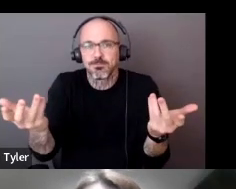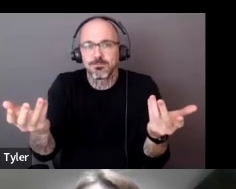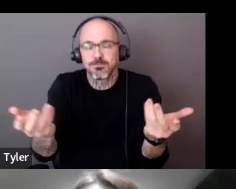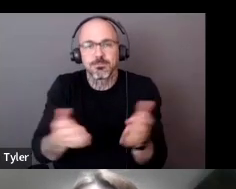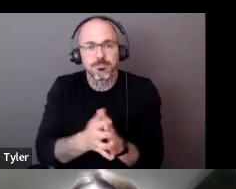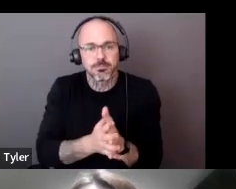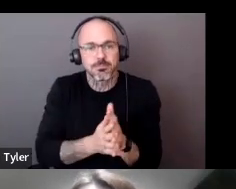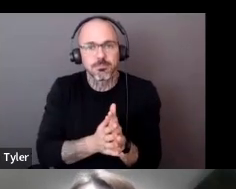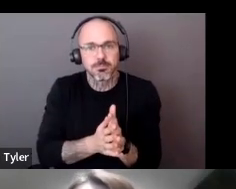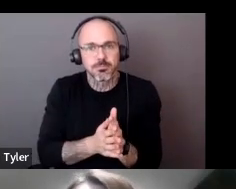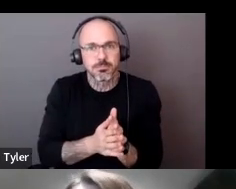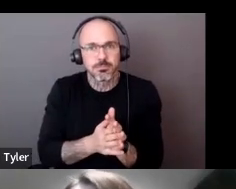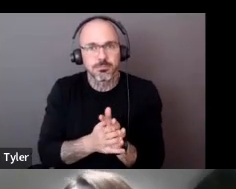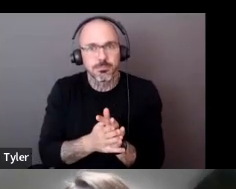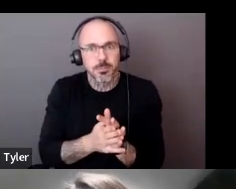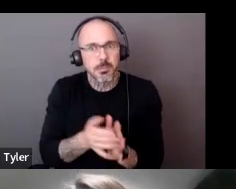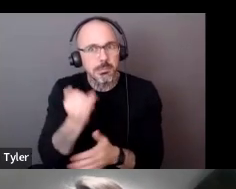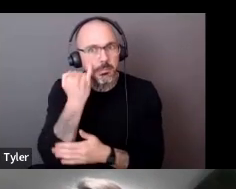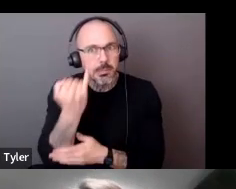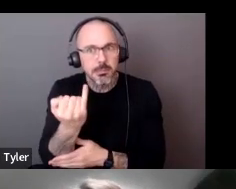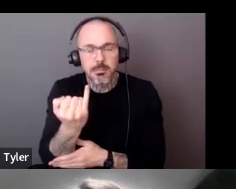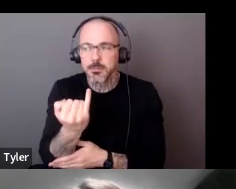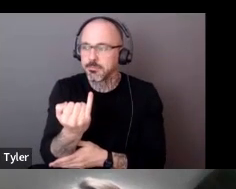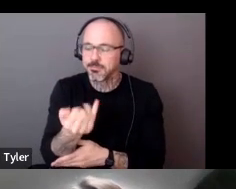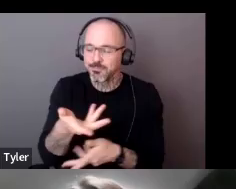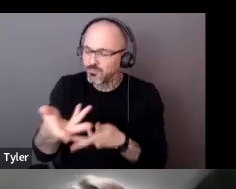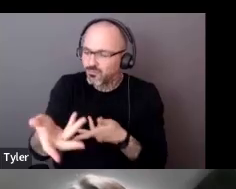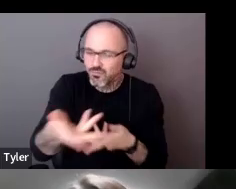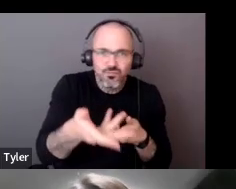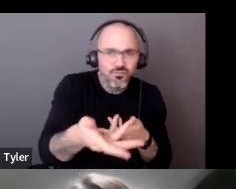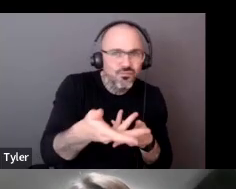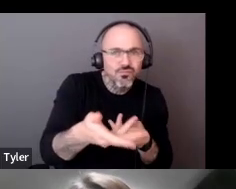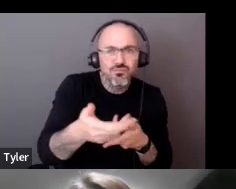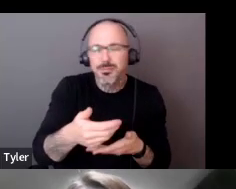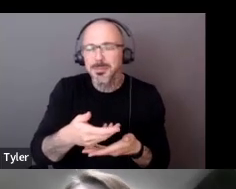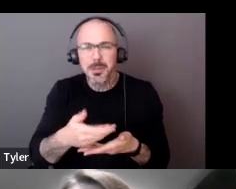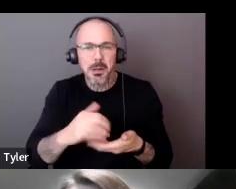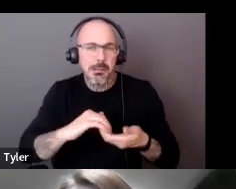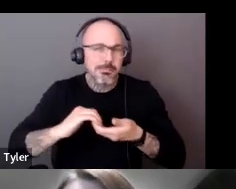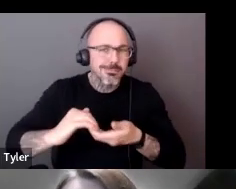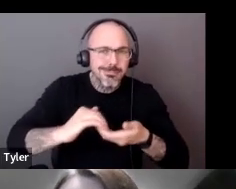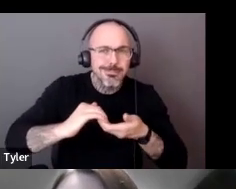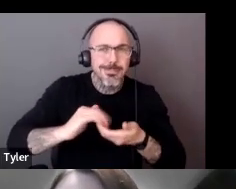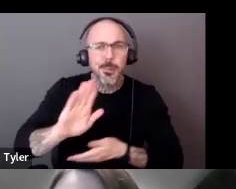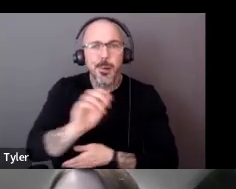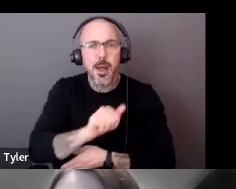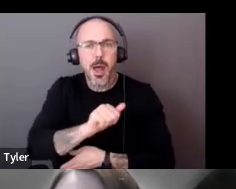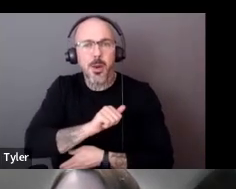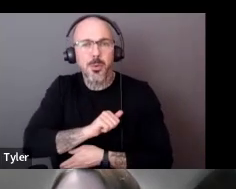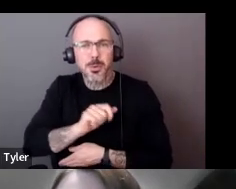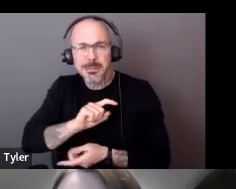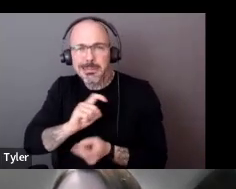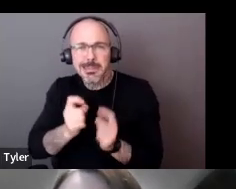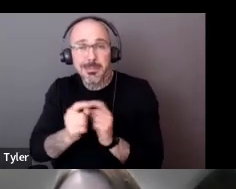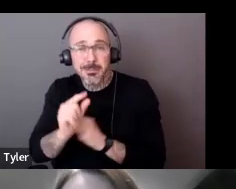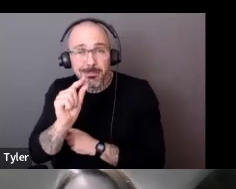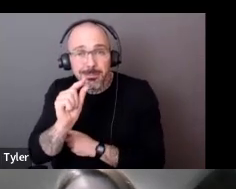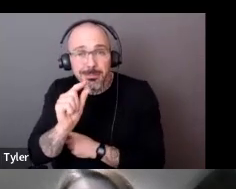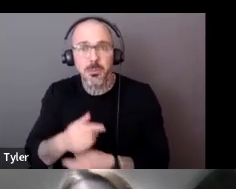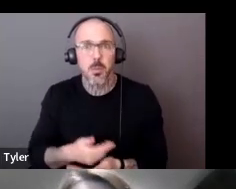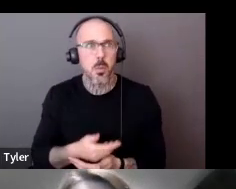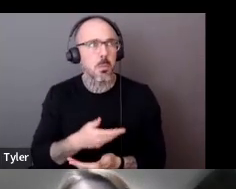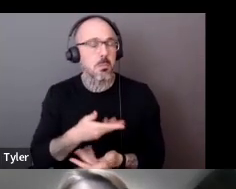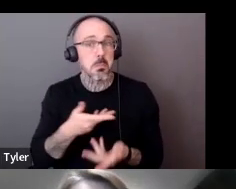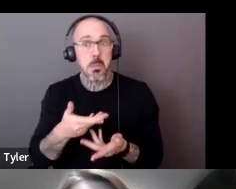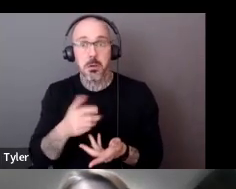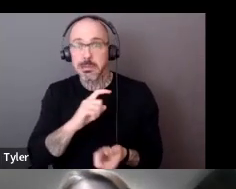can have their attitudes change just minutely or maybe in a big way.